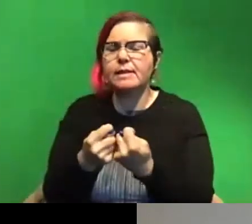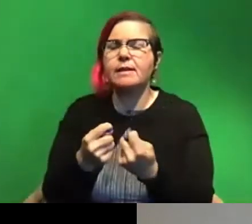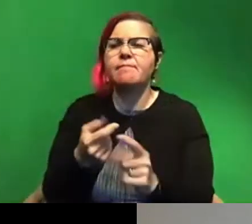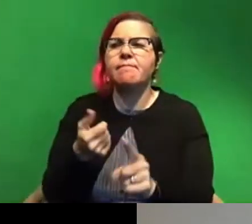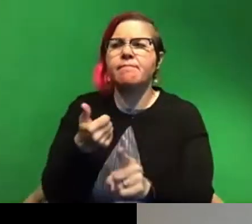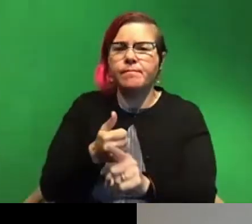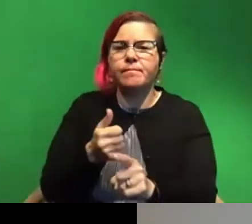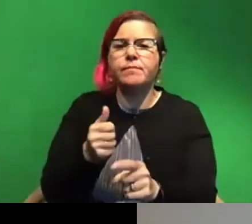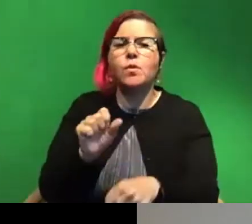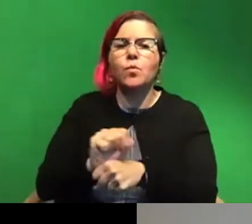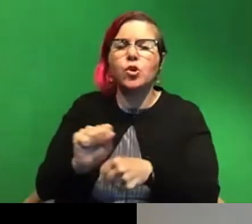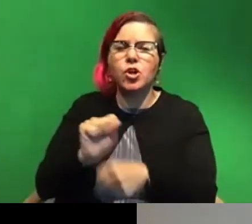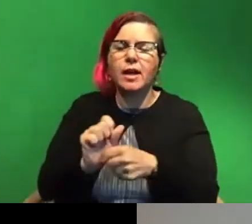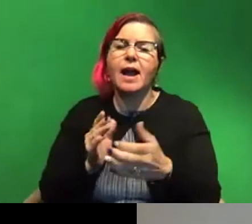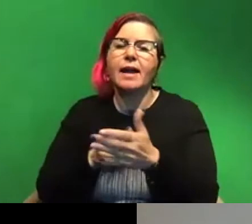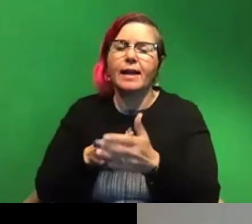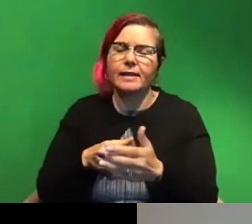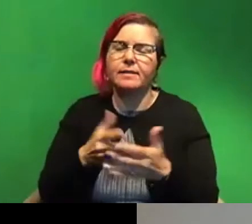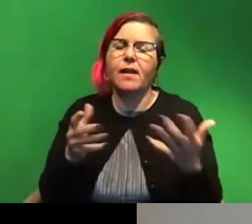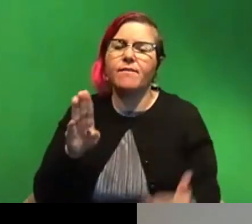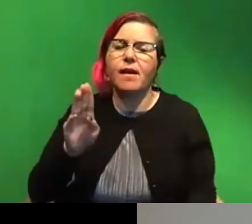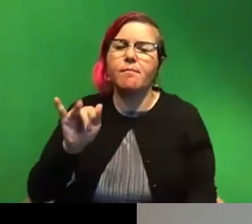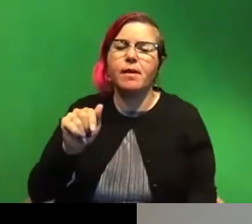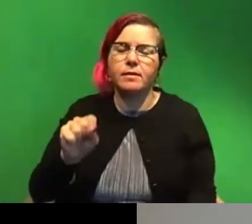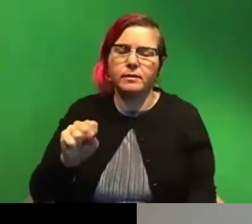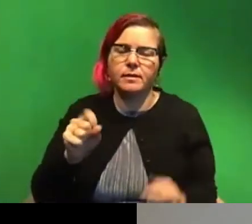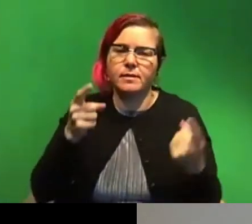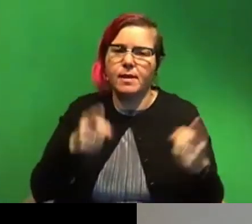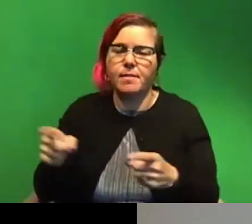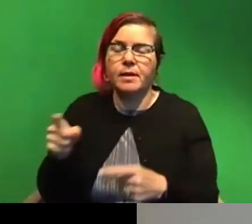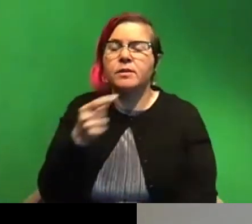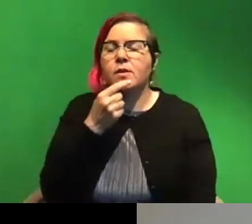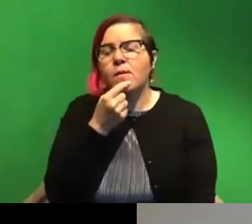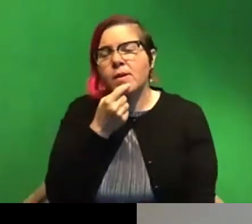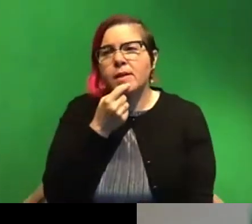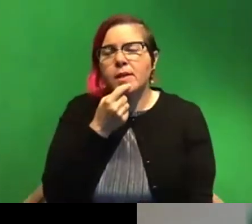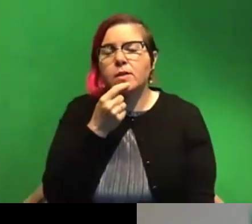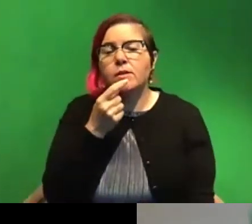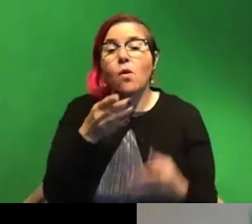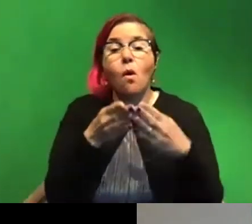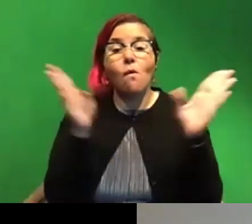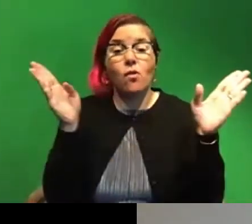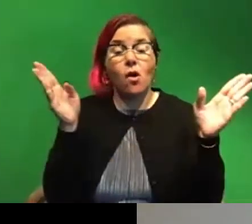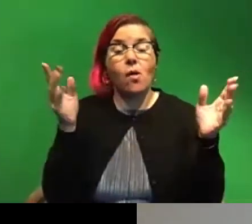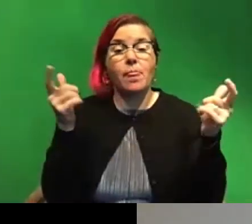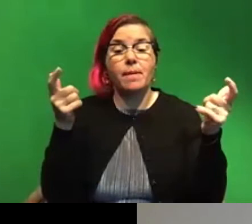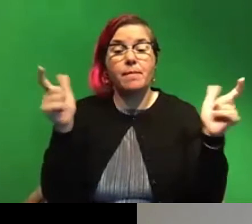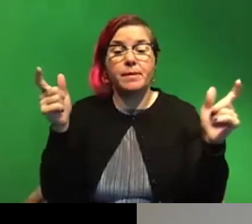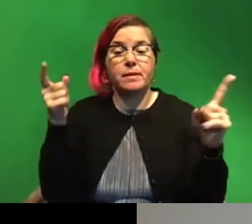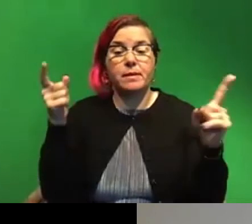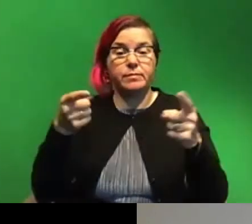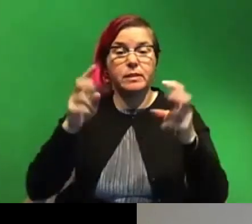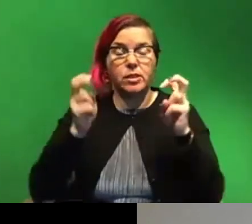work against a lot of the bias that's happening. And so I think that overall, the main issue is that there is